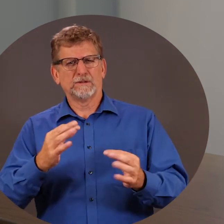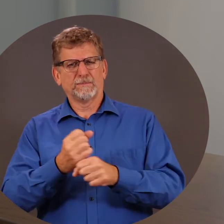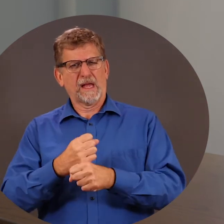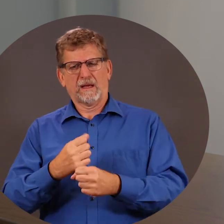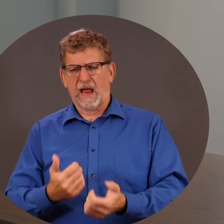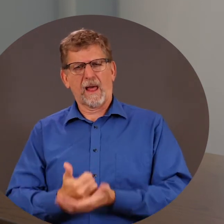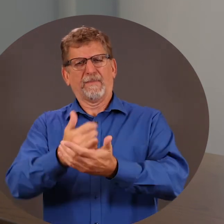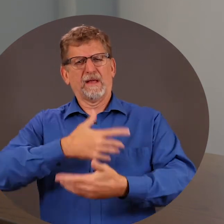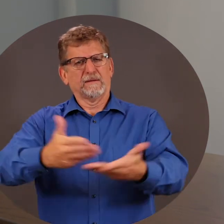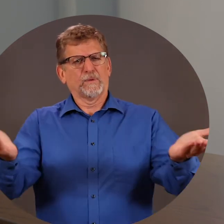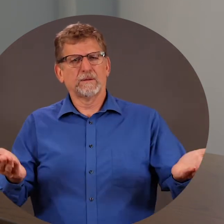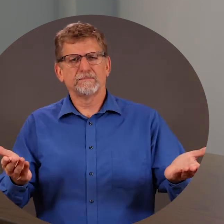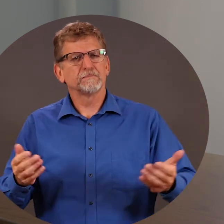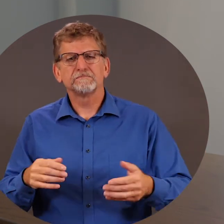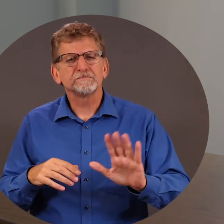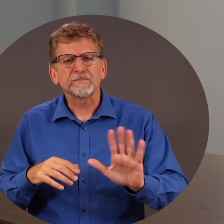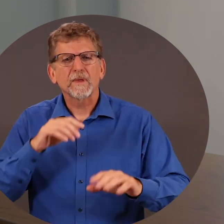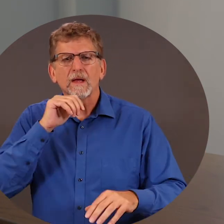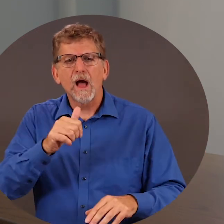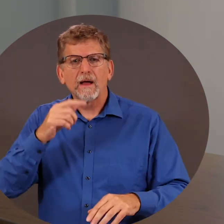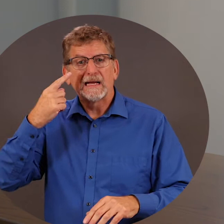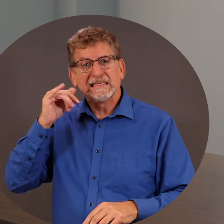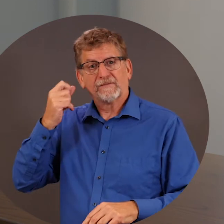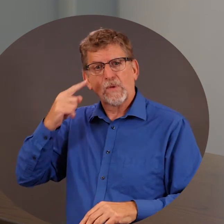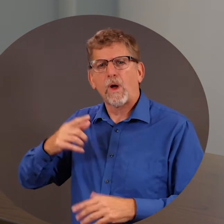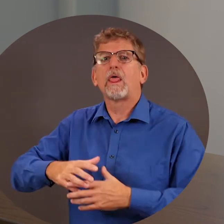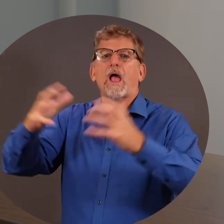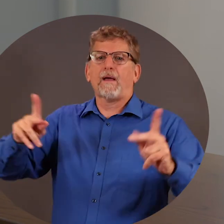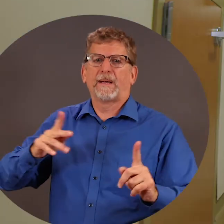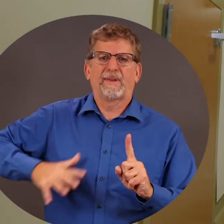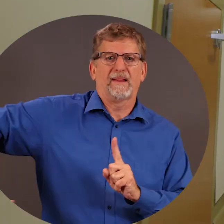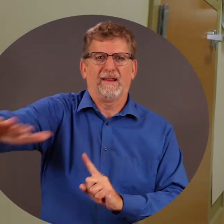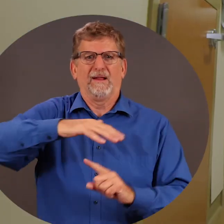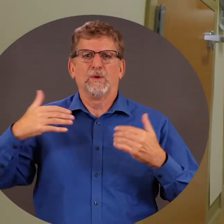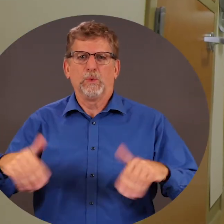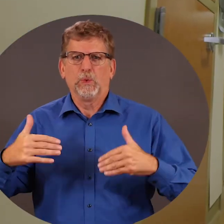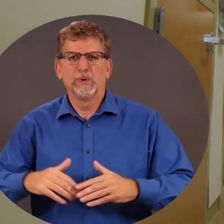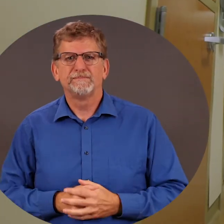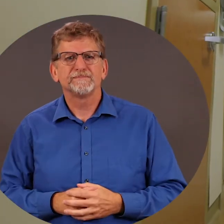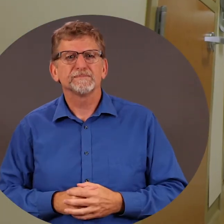for everyone? No, it is not. But it is for a lot of folks.